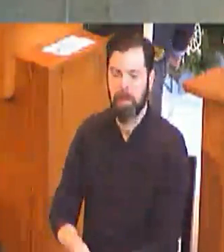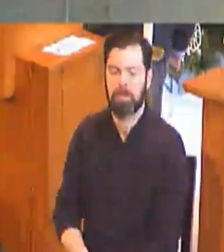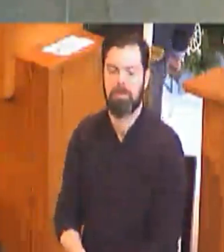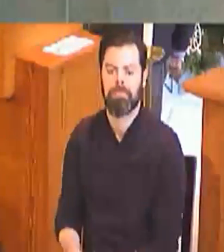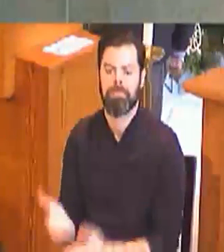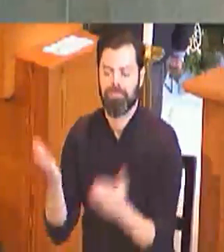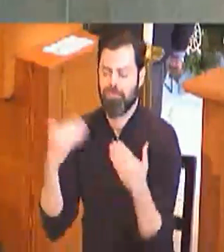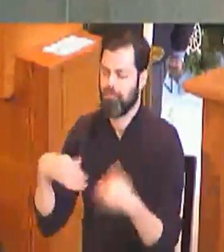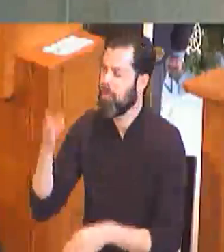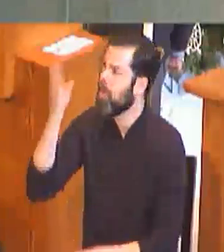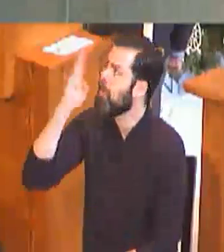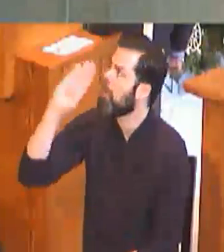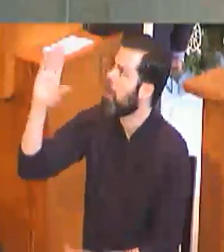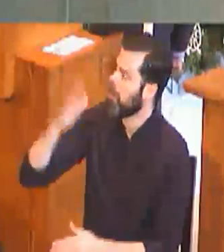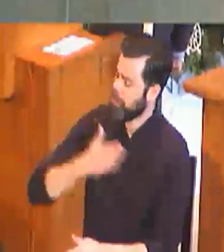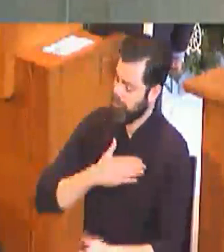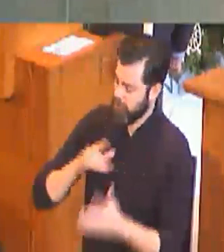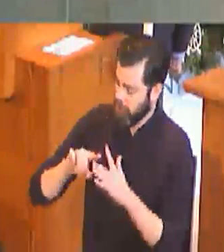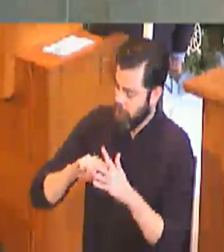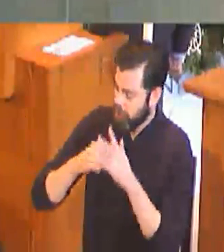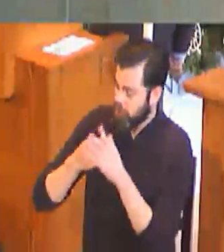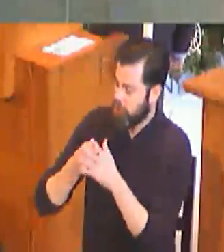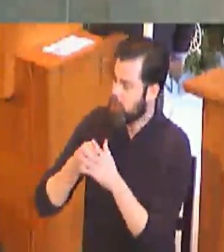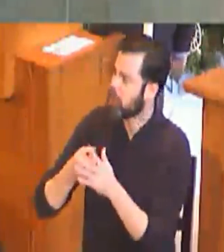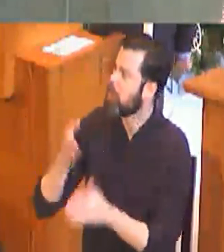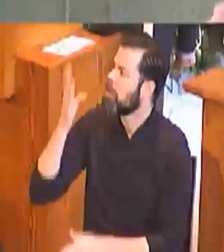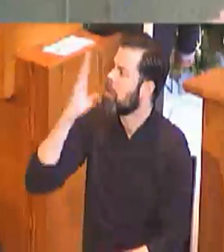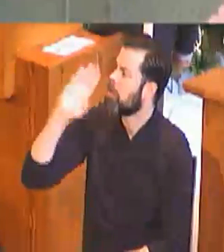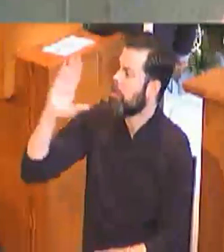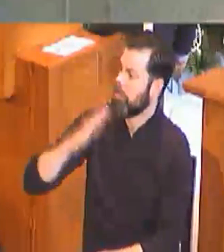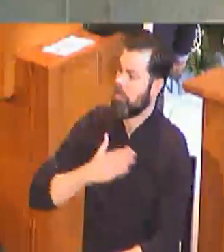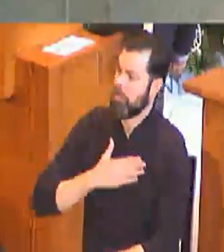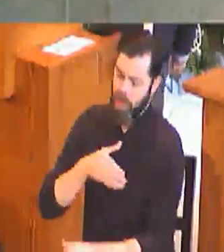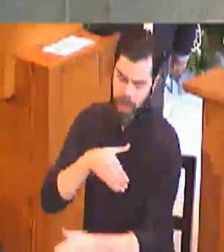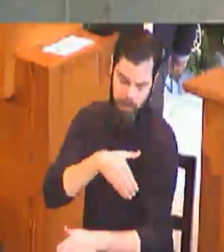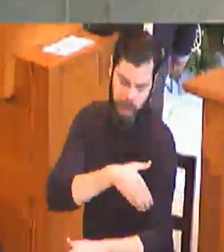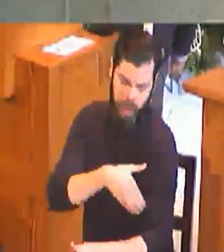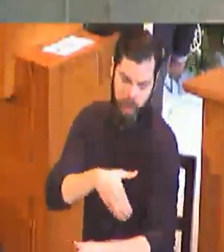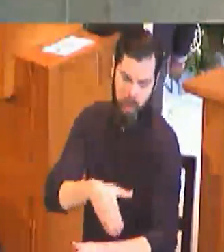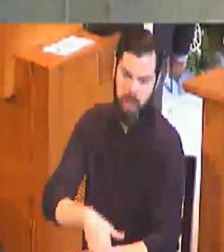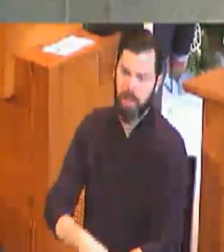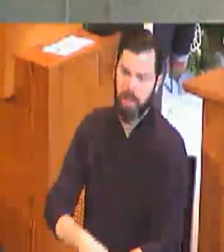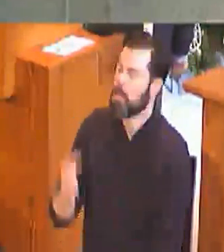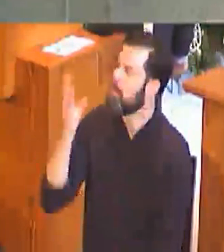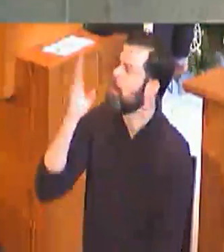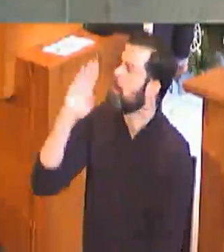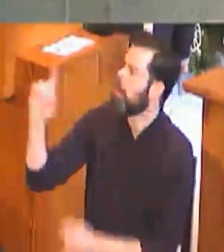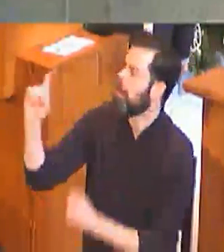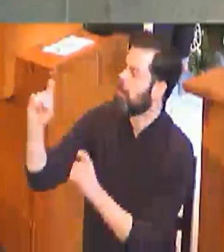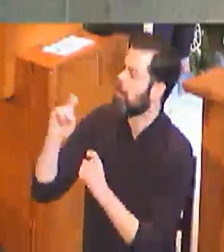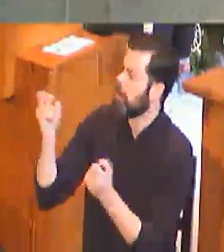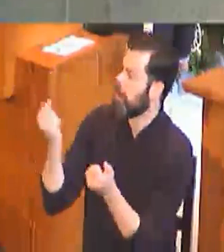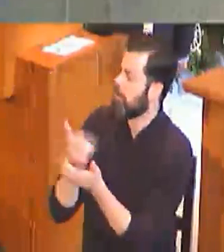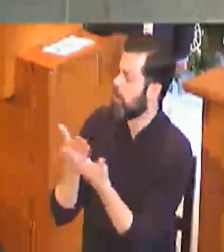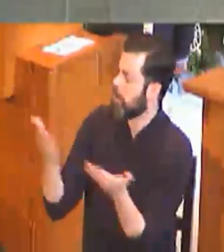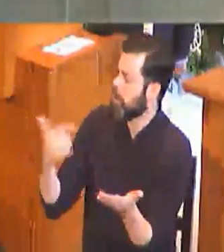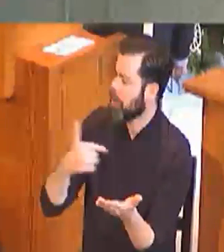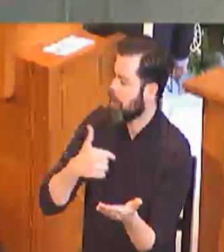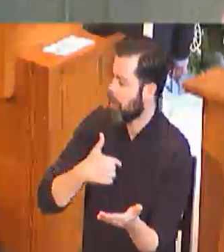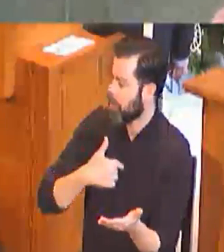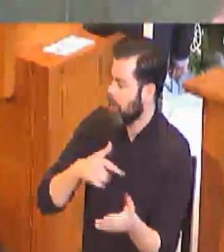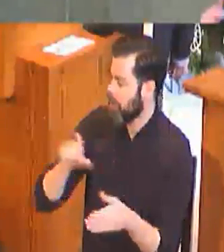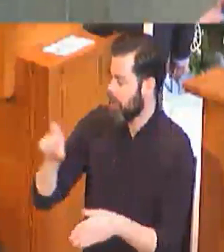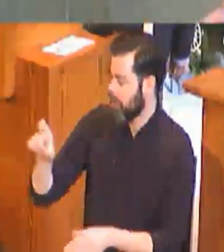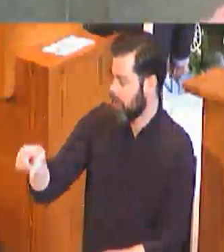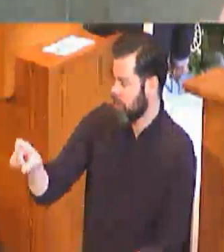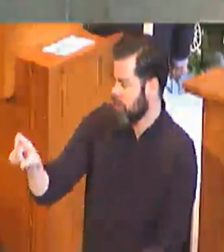my source. God is my source. God is my power. My power. God gives me everything. Every